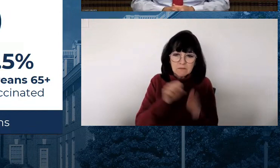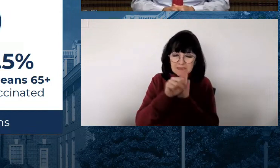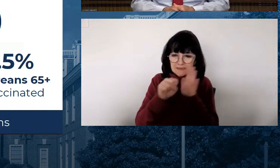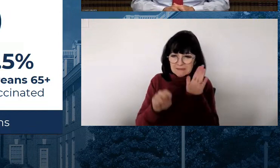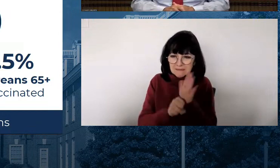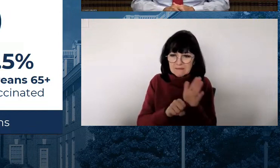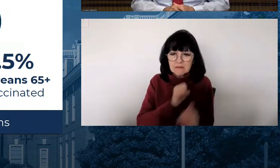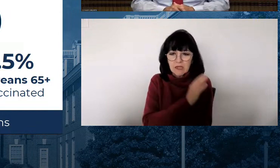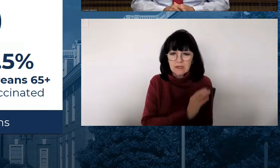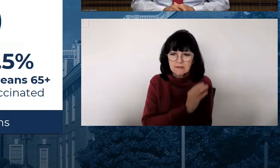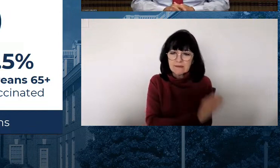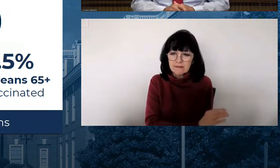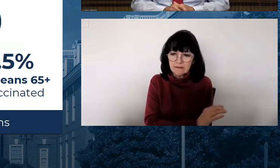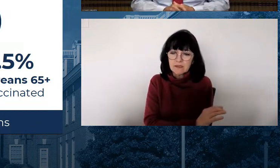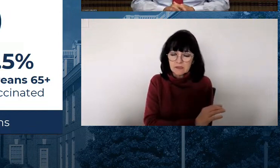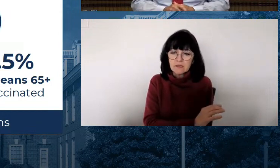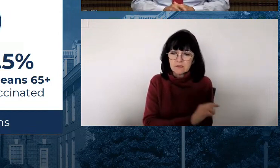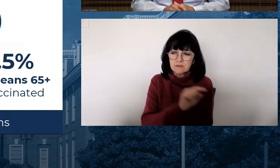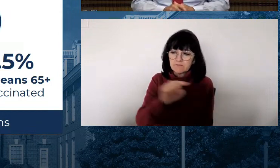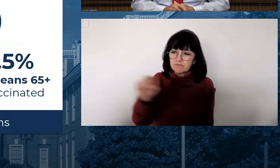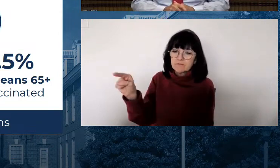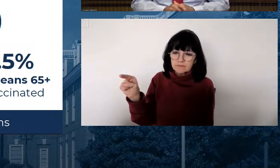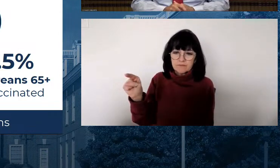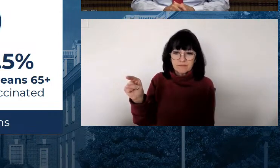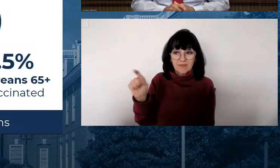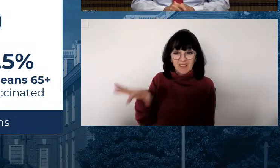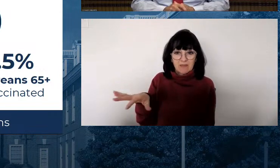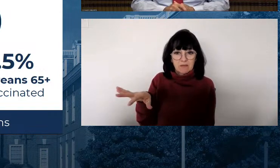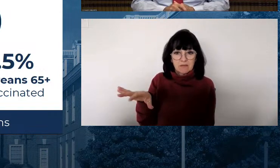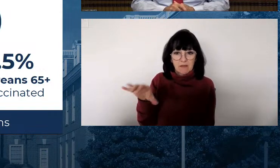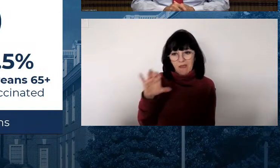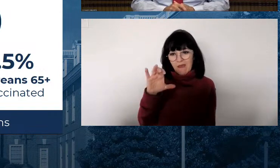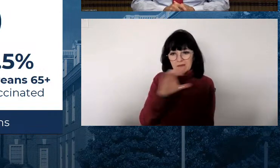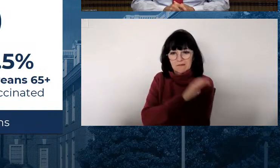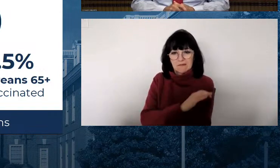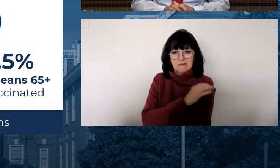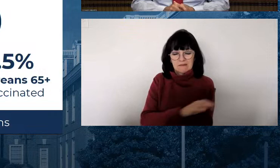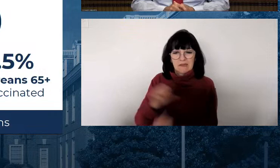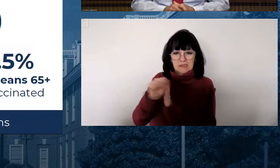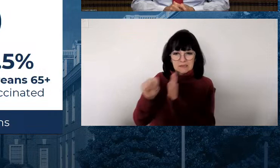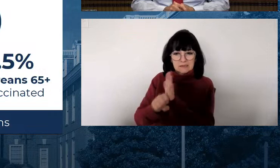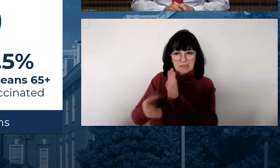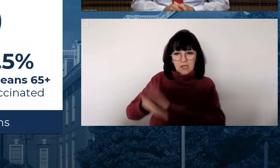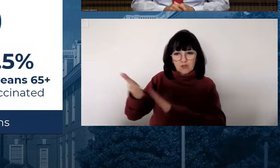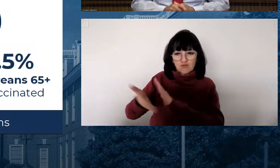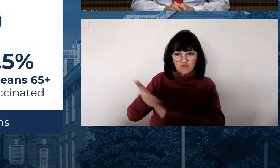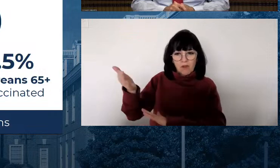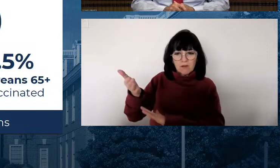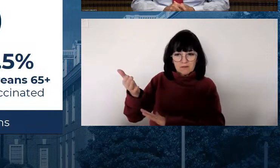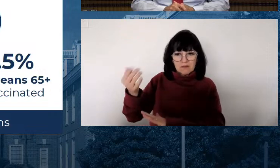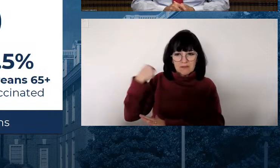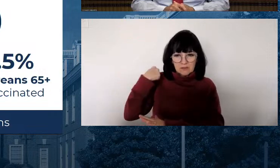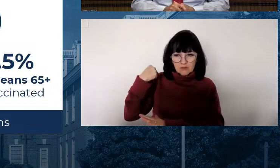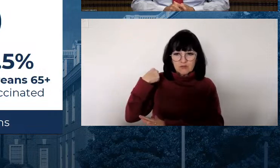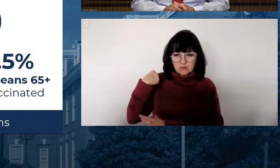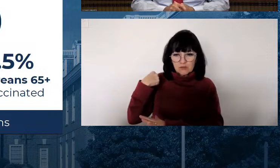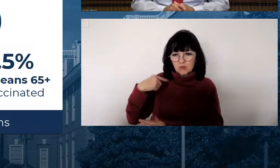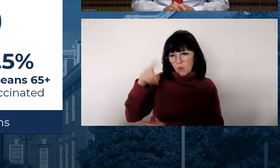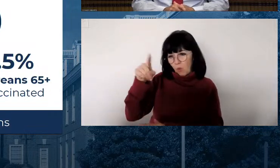that the state ran last spring, 1.5 million vaccines